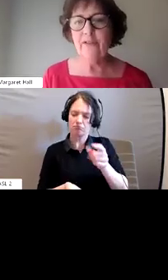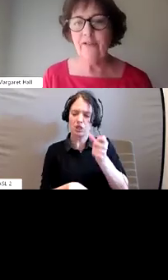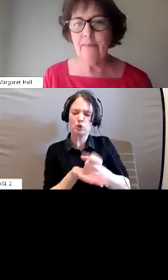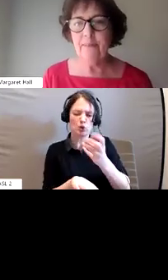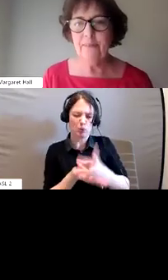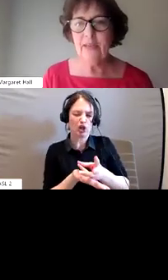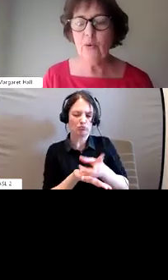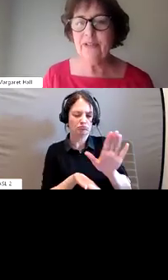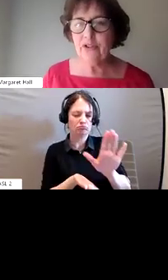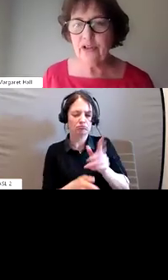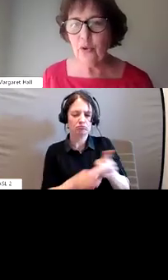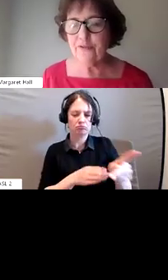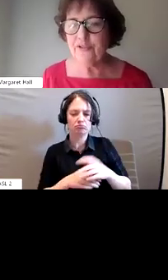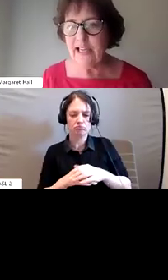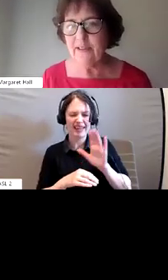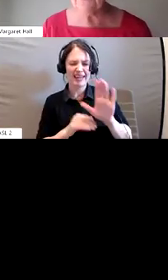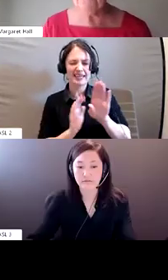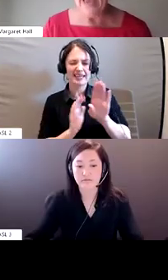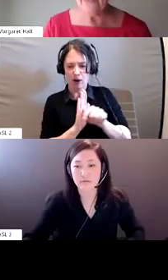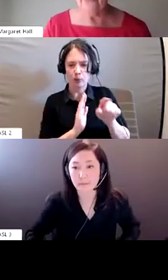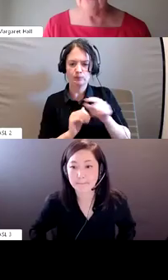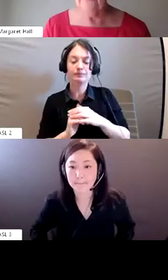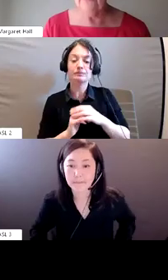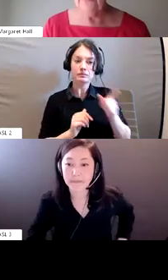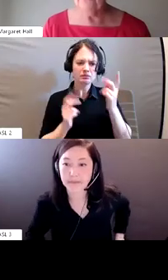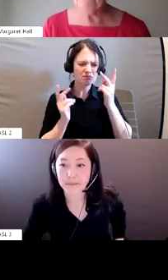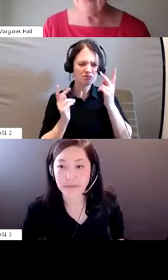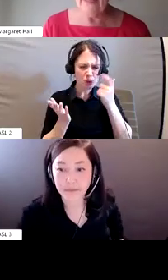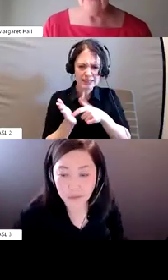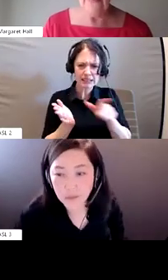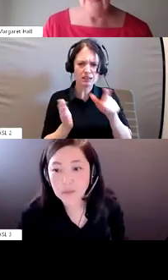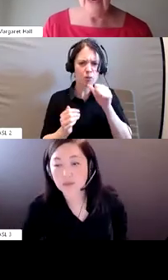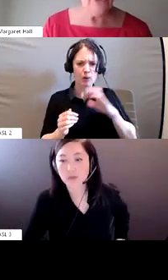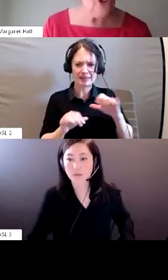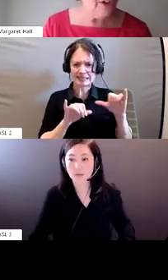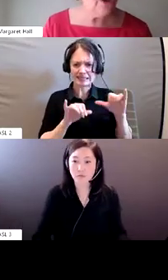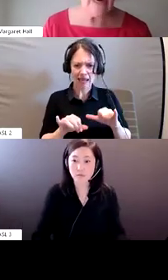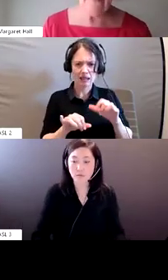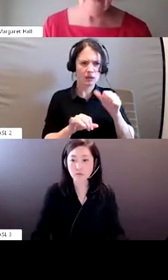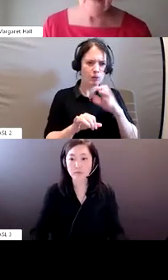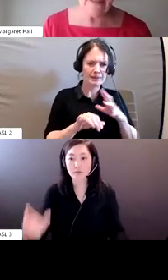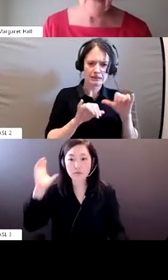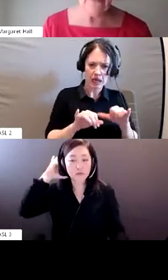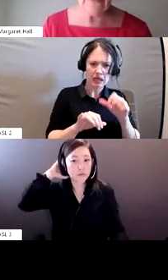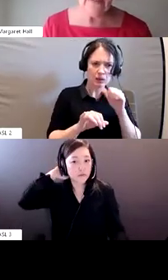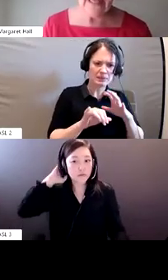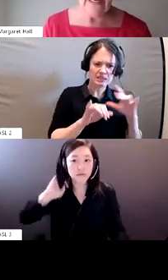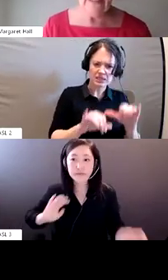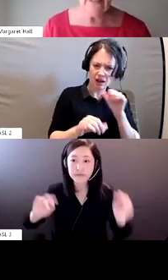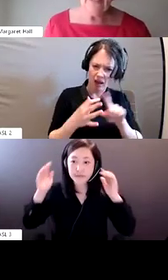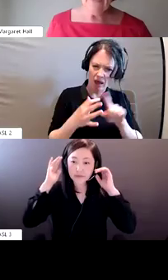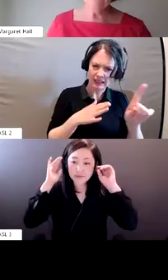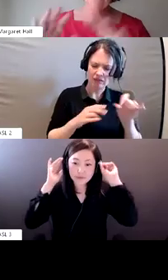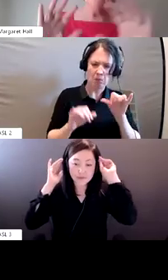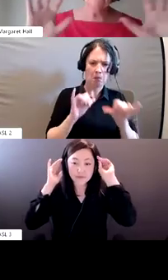he's coming from, he was sort of seeing this pattern repeating out there and sought to try and make sense of it and explain